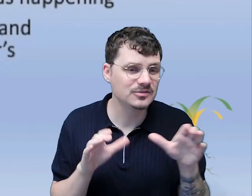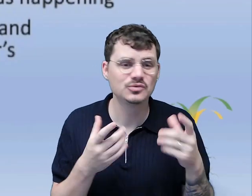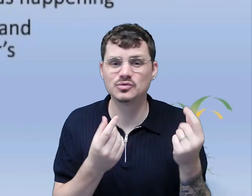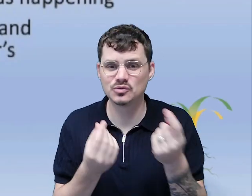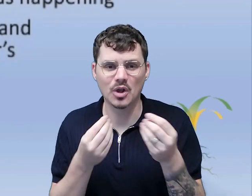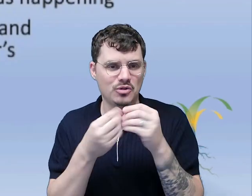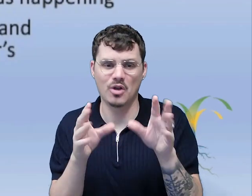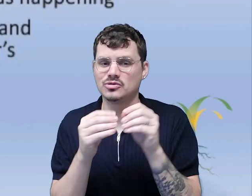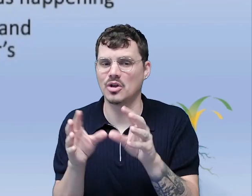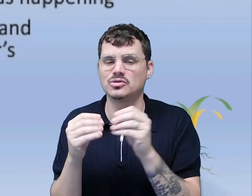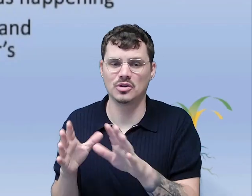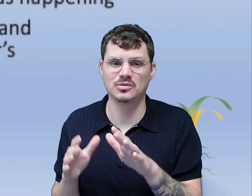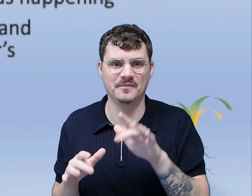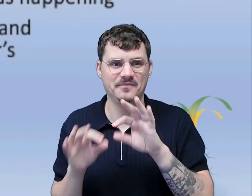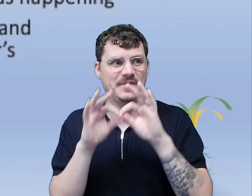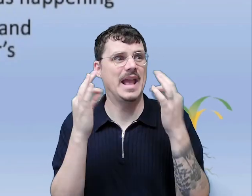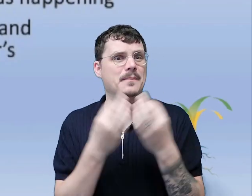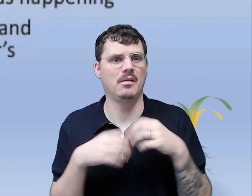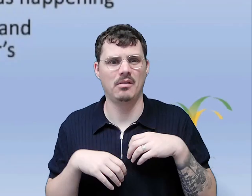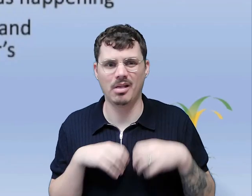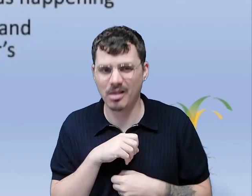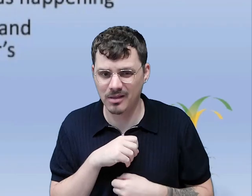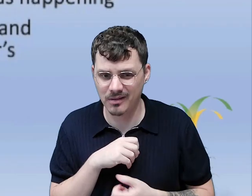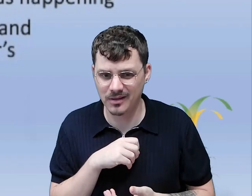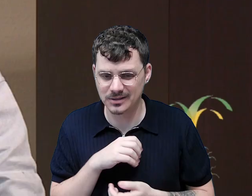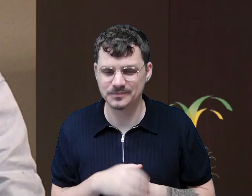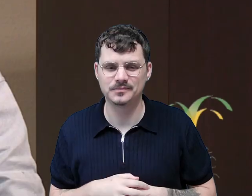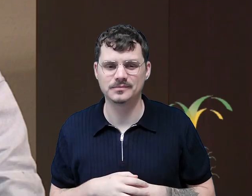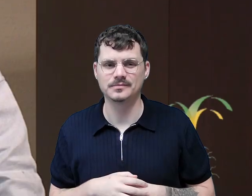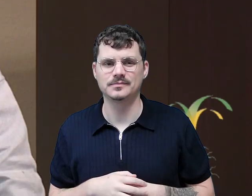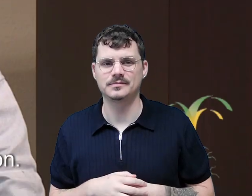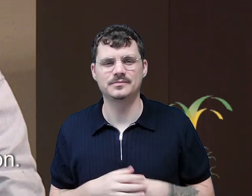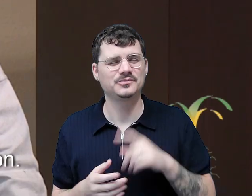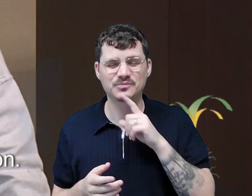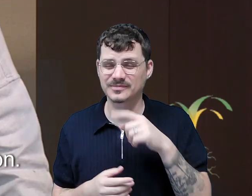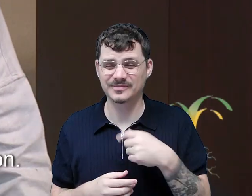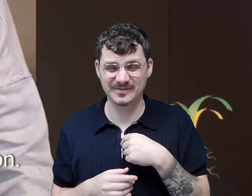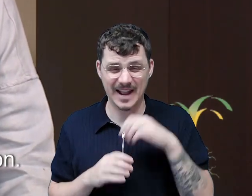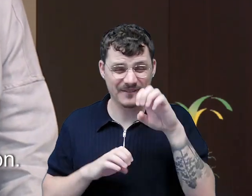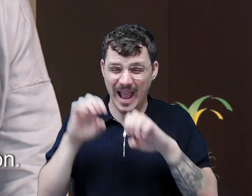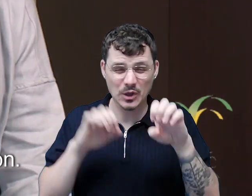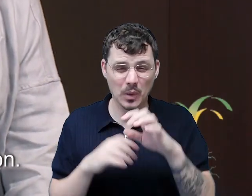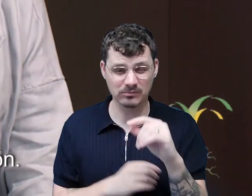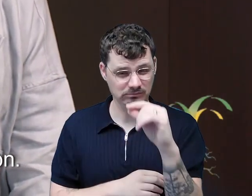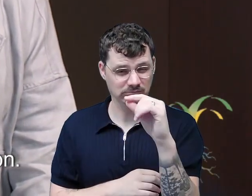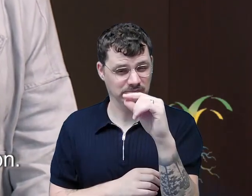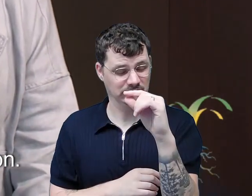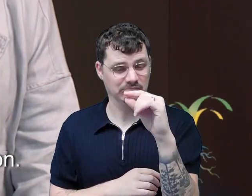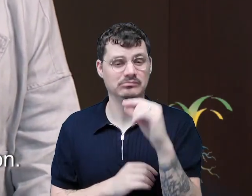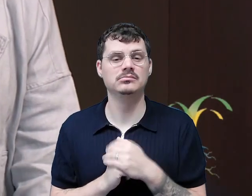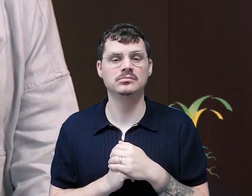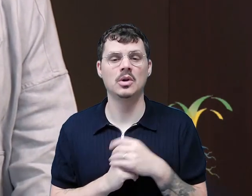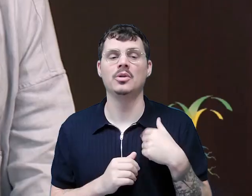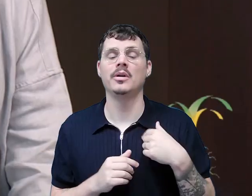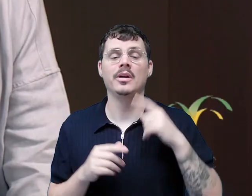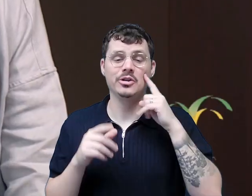lost all of his activities, heartbroken family. With about this much